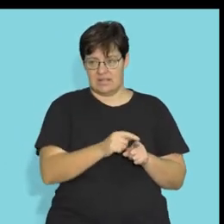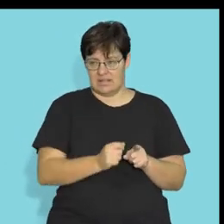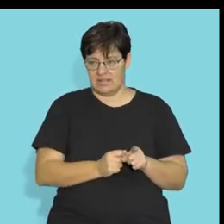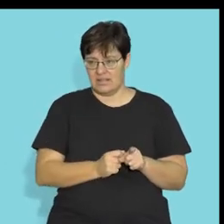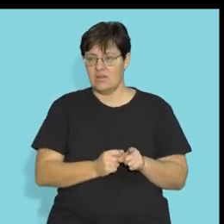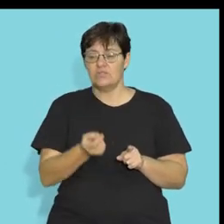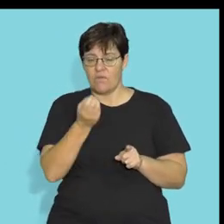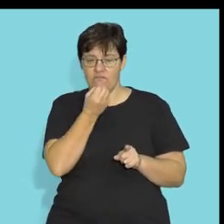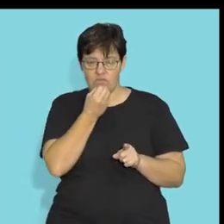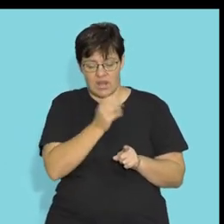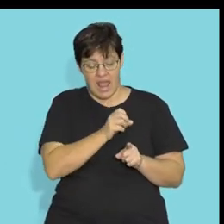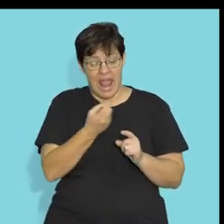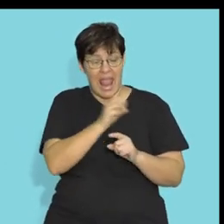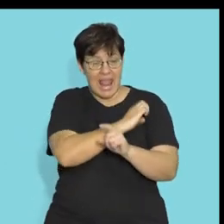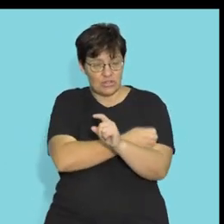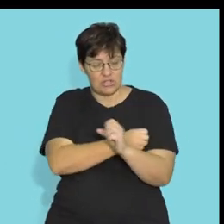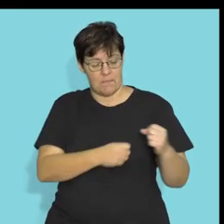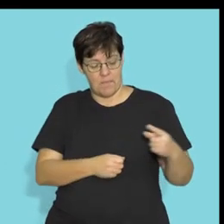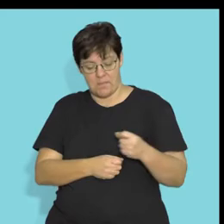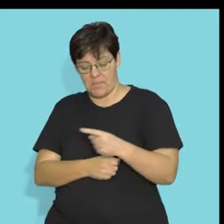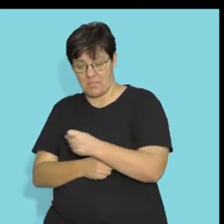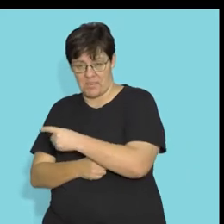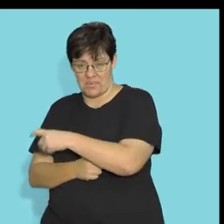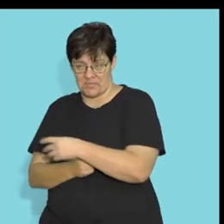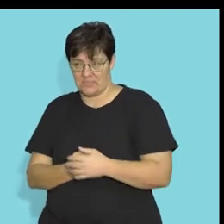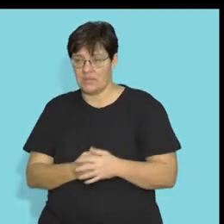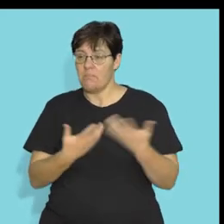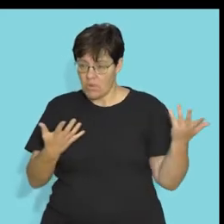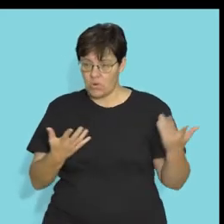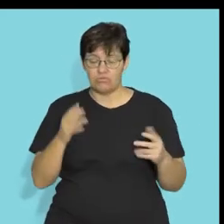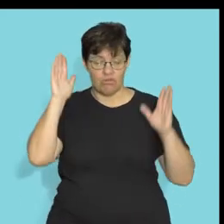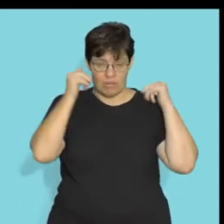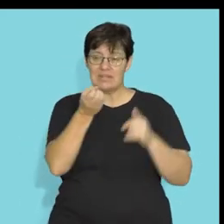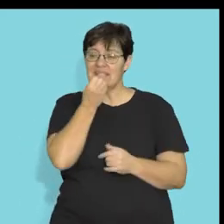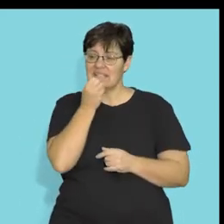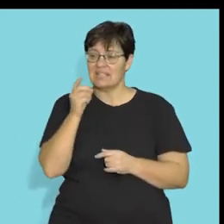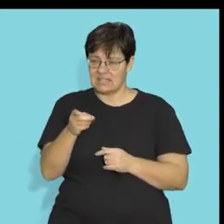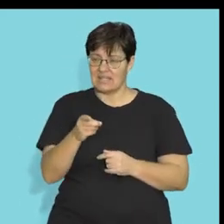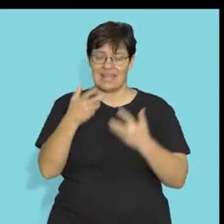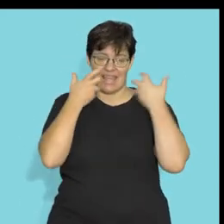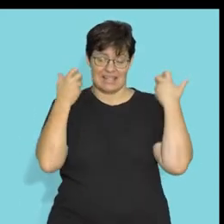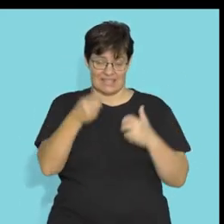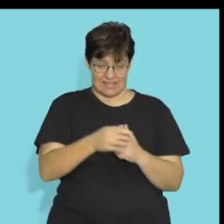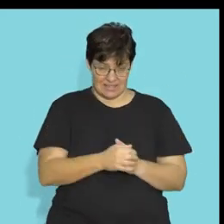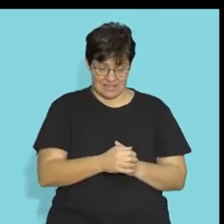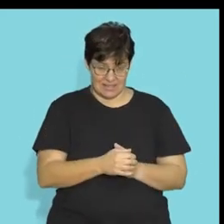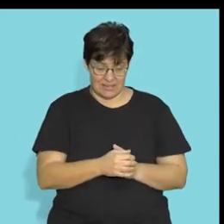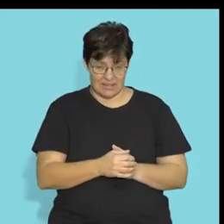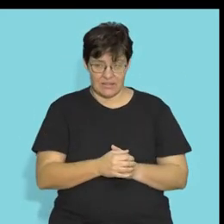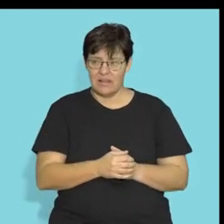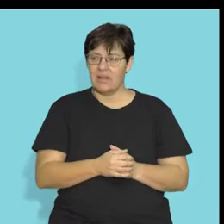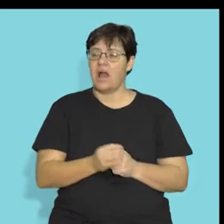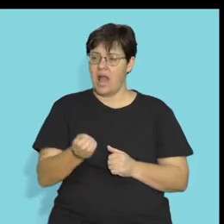arrows that indicate the flow of energy. Most of these rabbits are consumed by these feral cats, which in